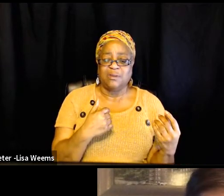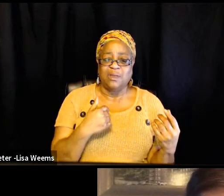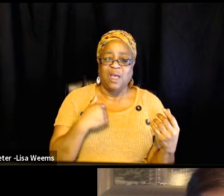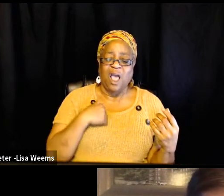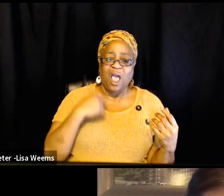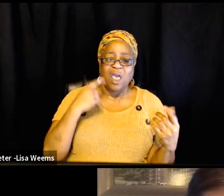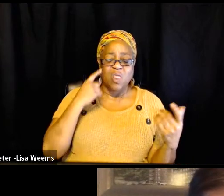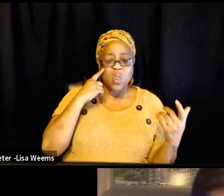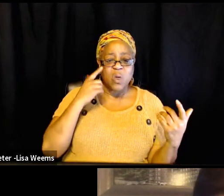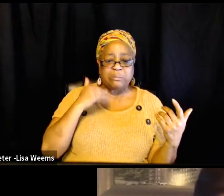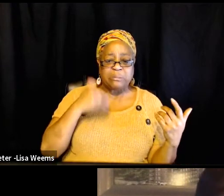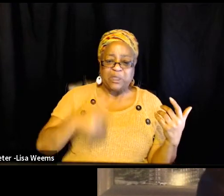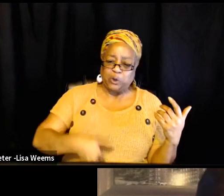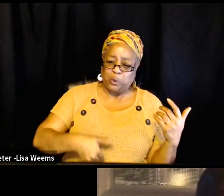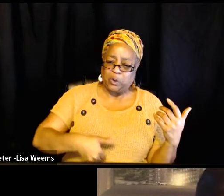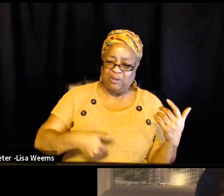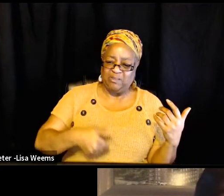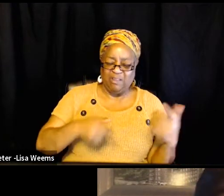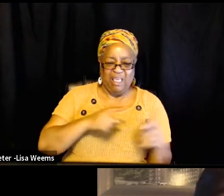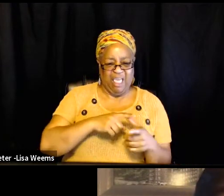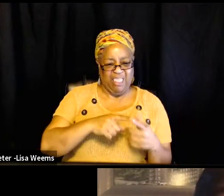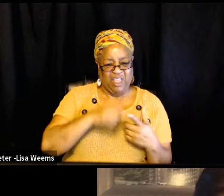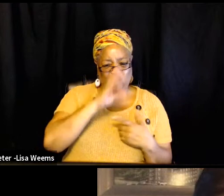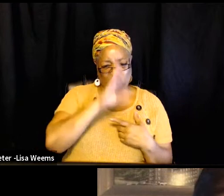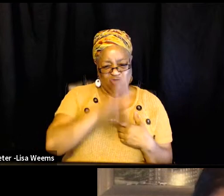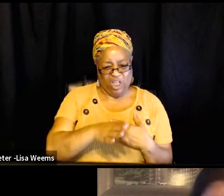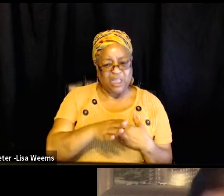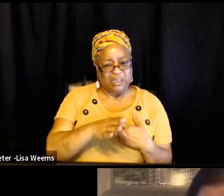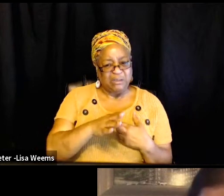more like directly, I felt like it was really useful